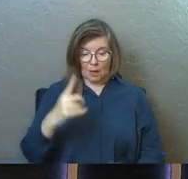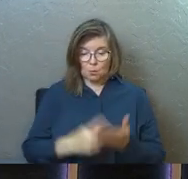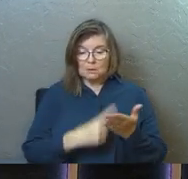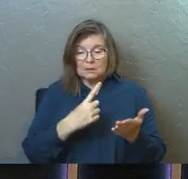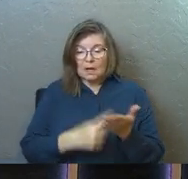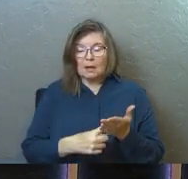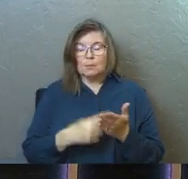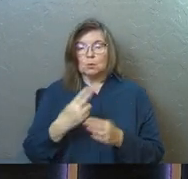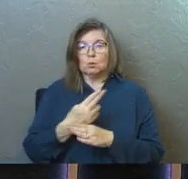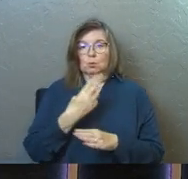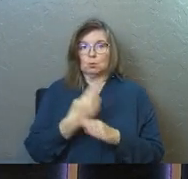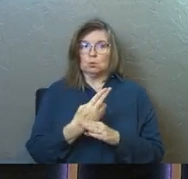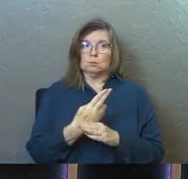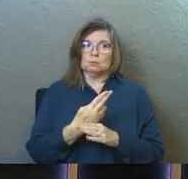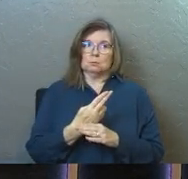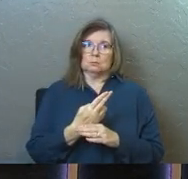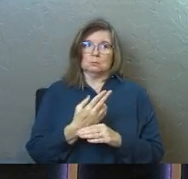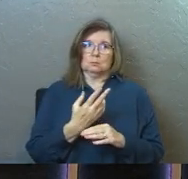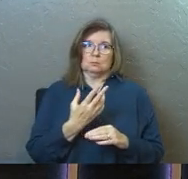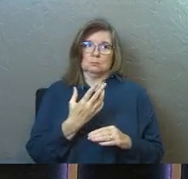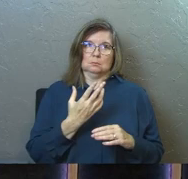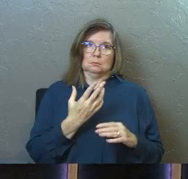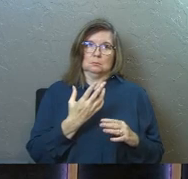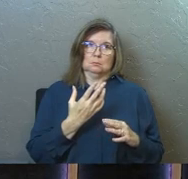God will sometimes use